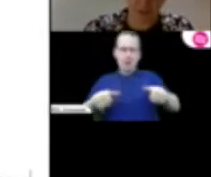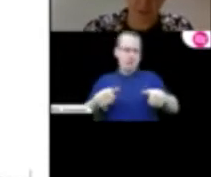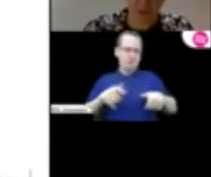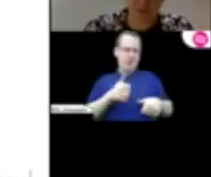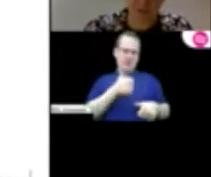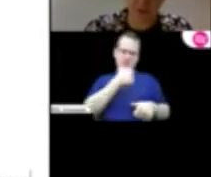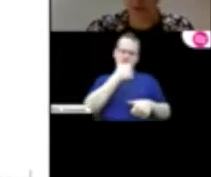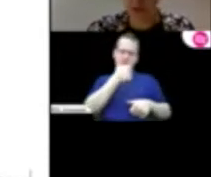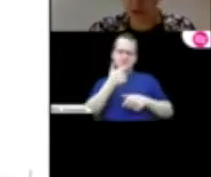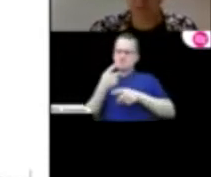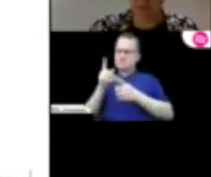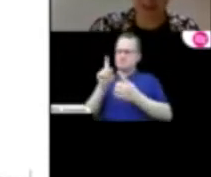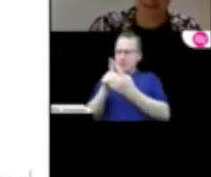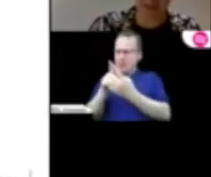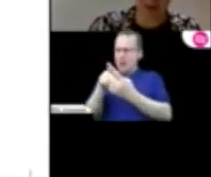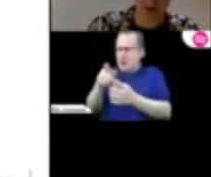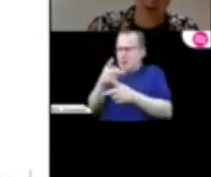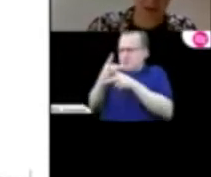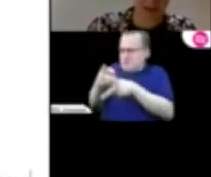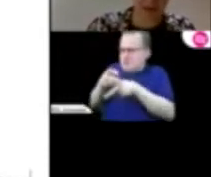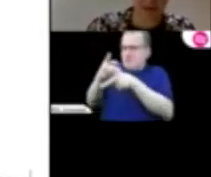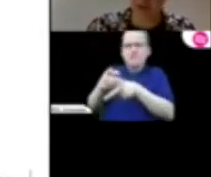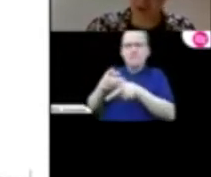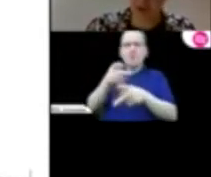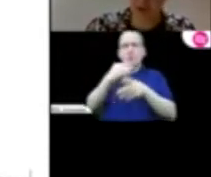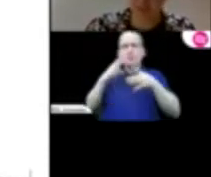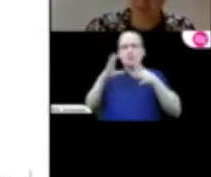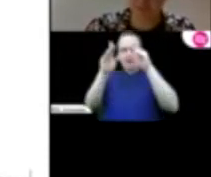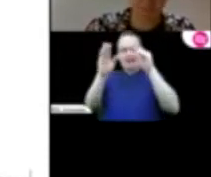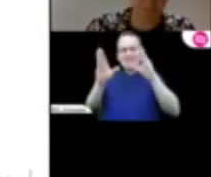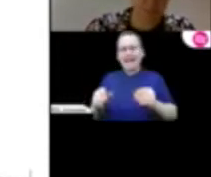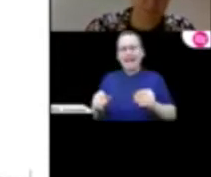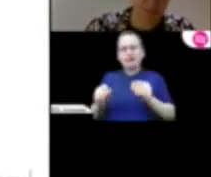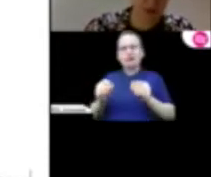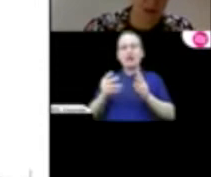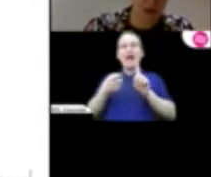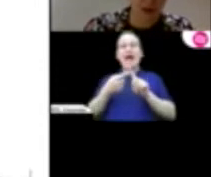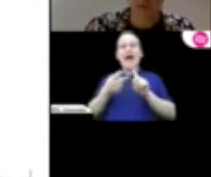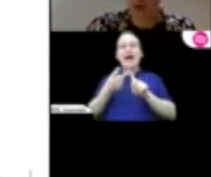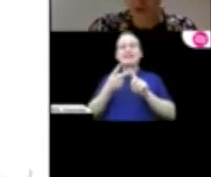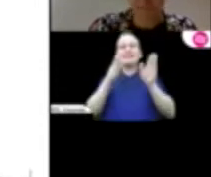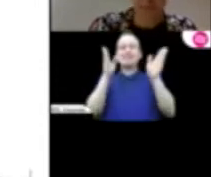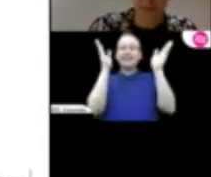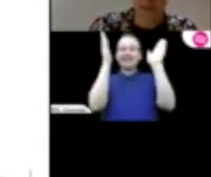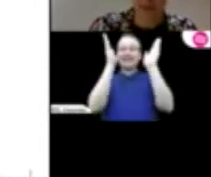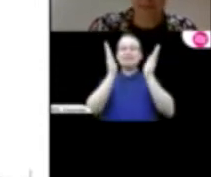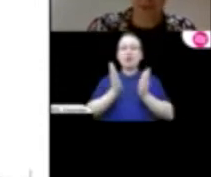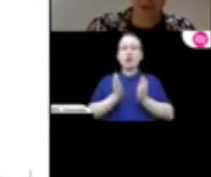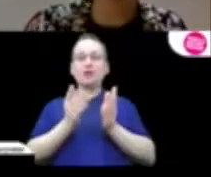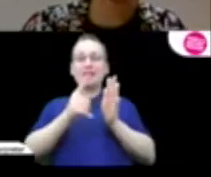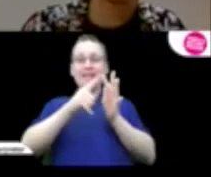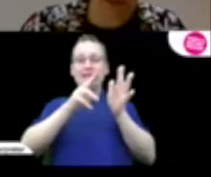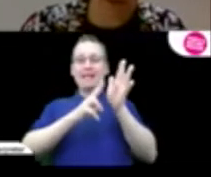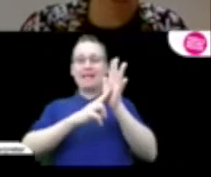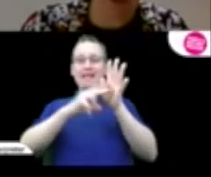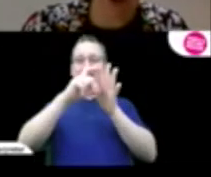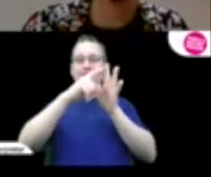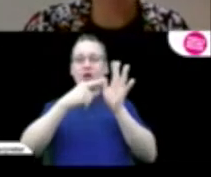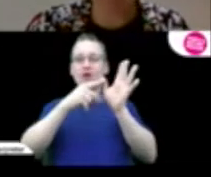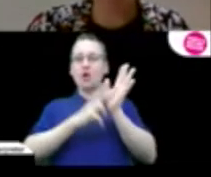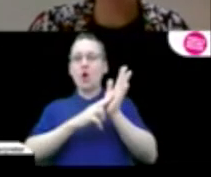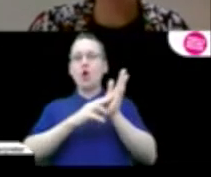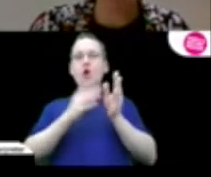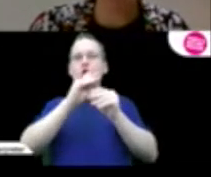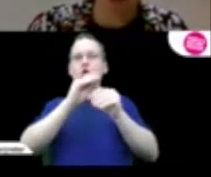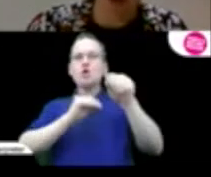with rheumatism and she used massage and Indian herbs. So a ship's captain got to learn about